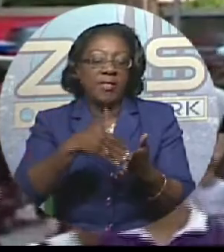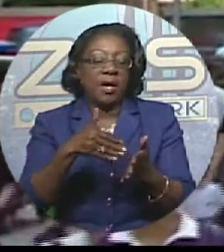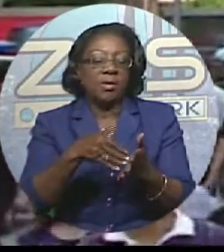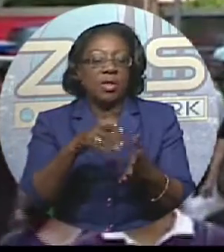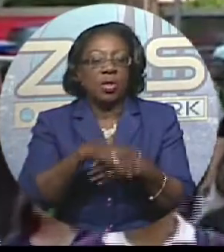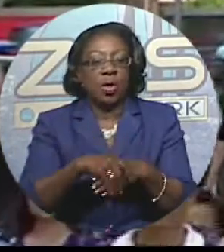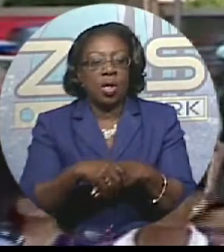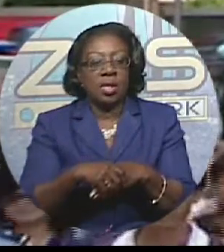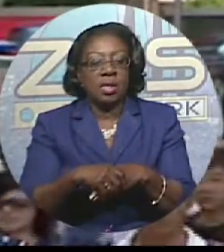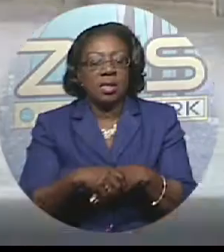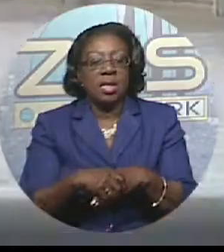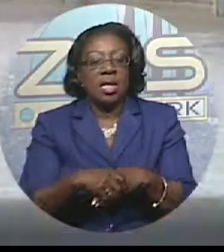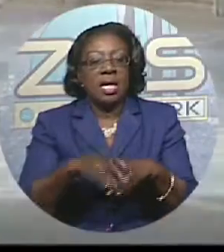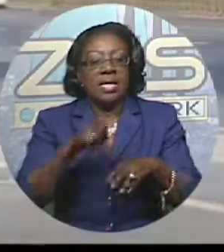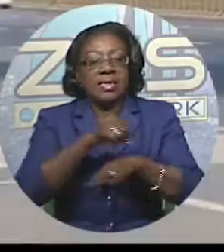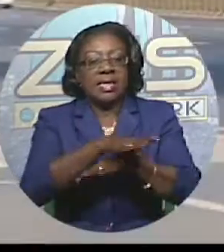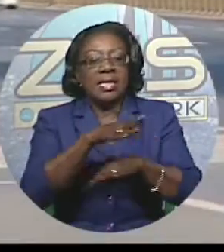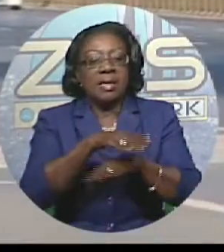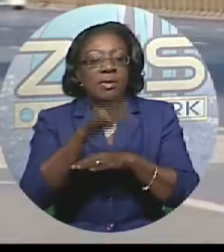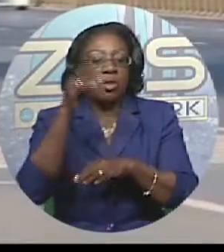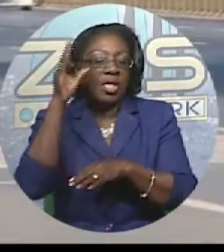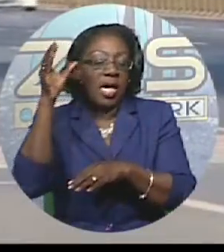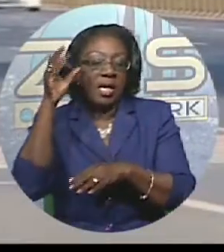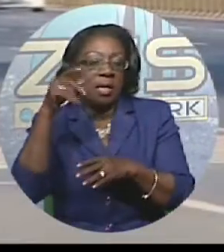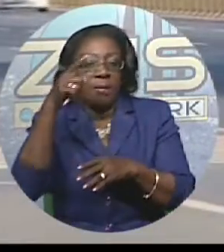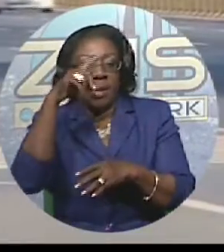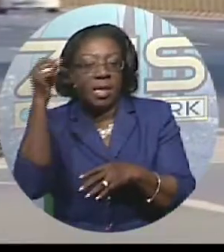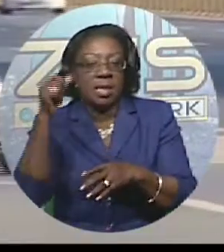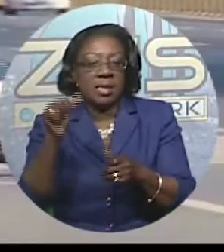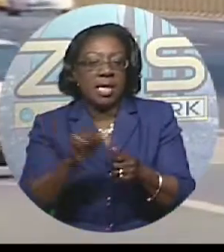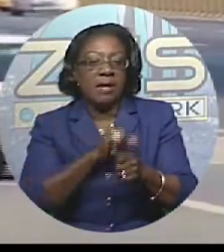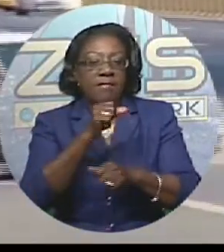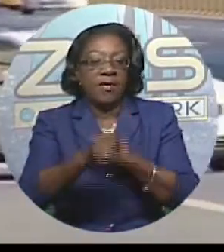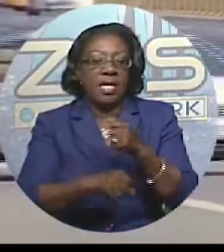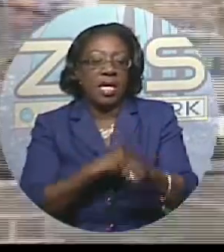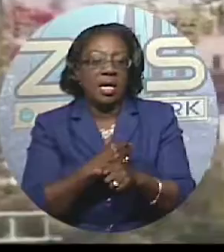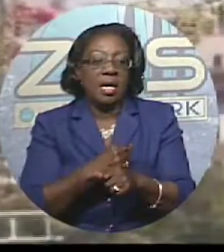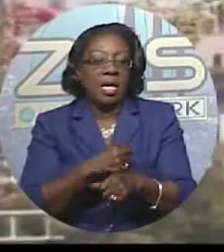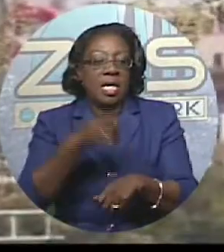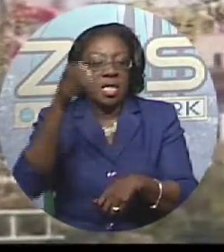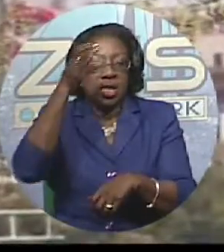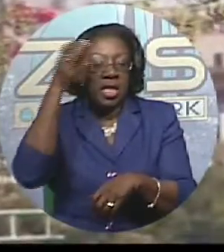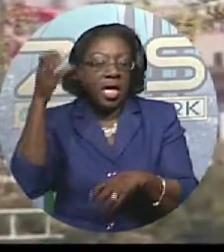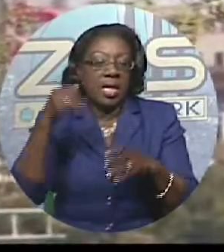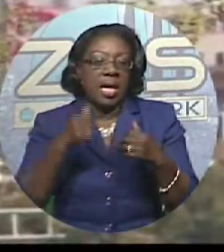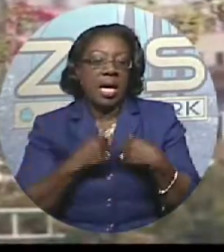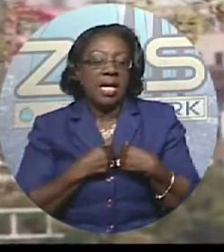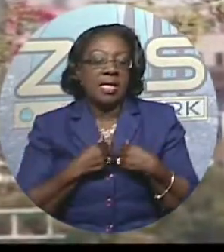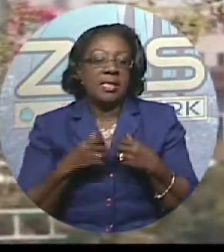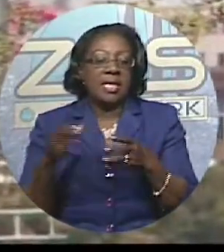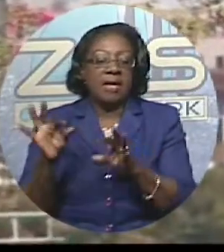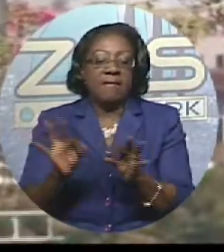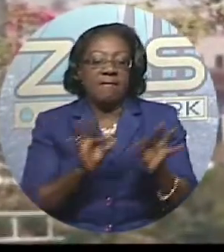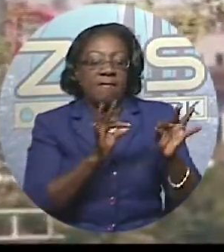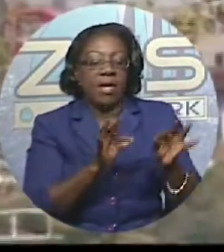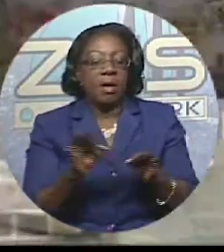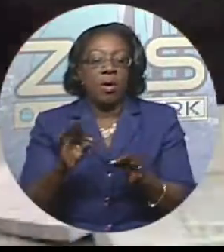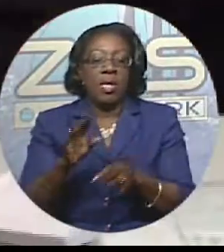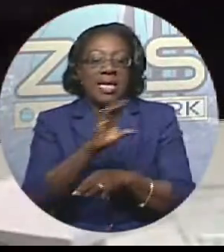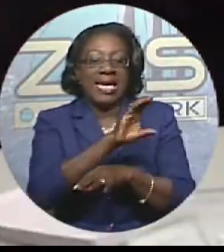$25,000 grant, and we're sending them to China because every year China has a fair called the Canton